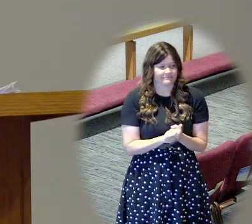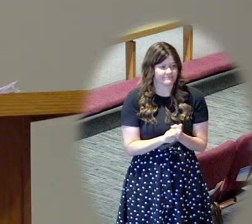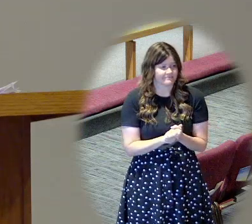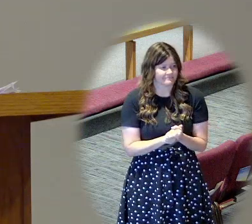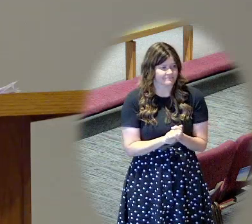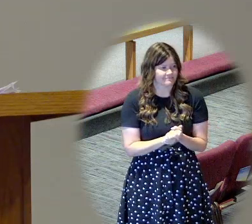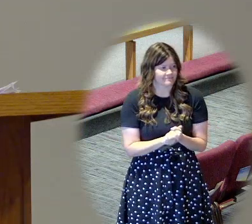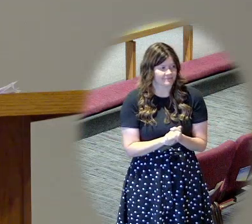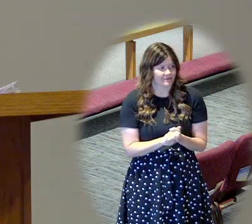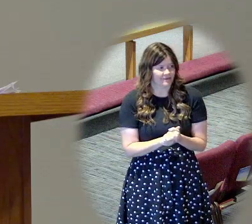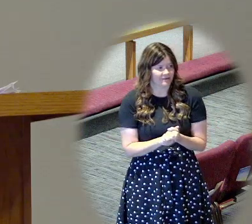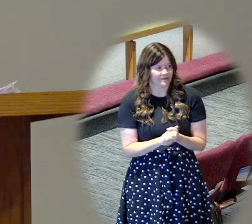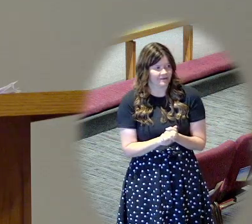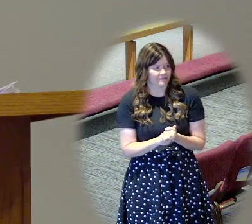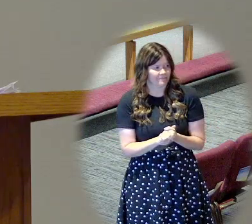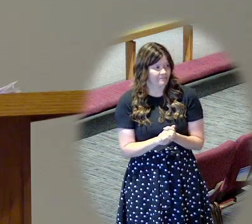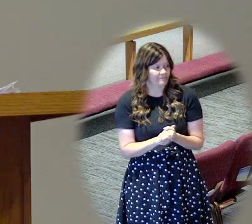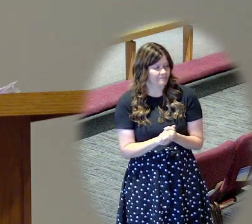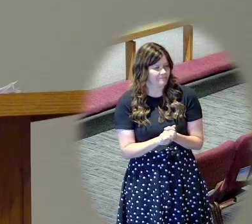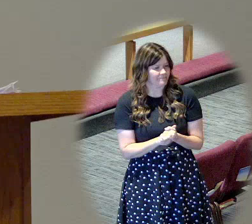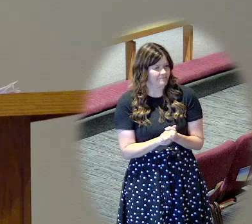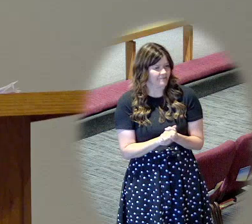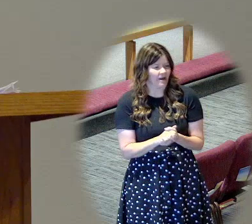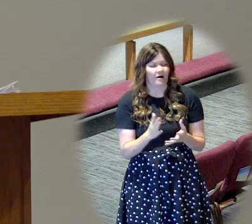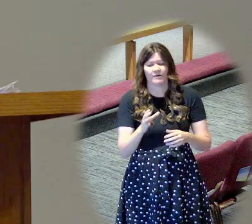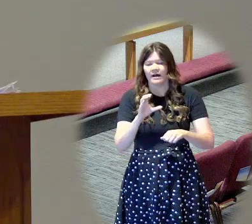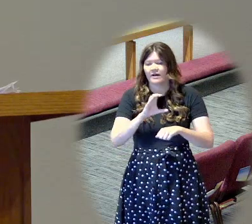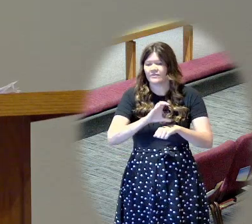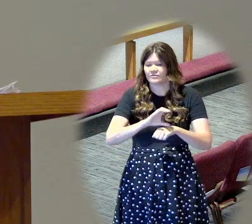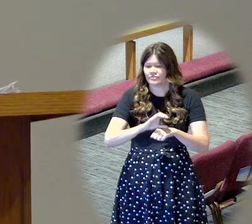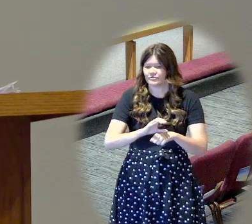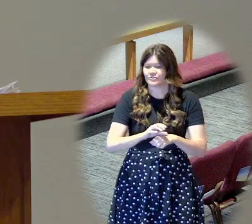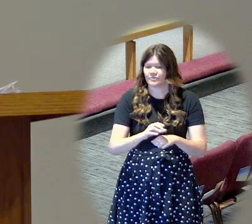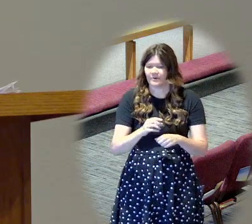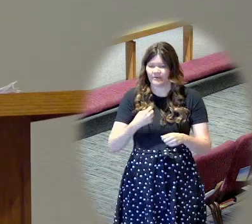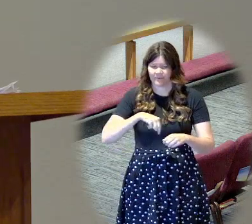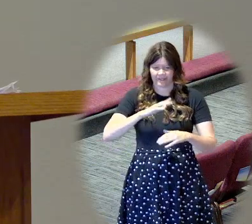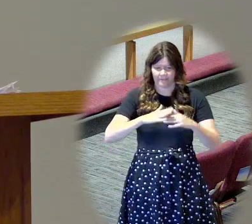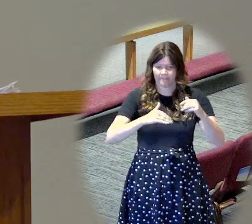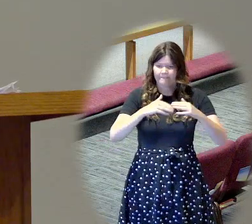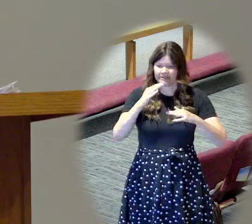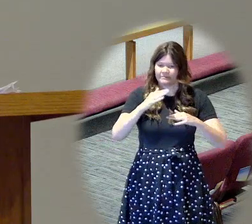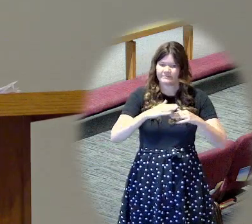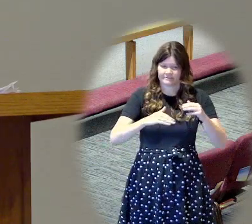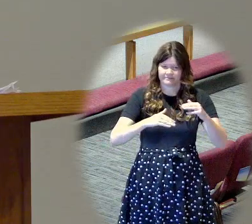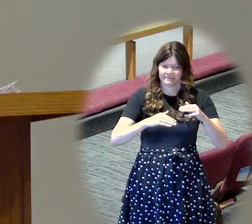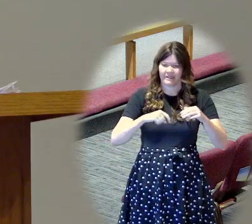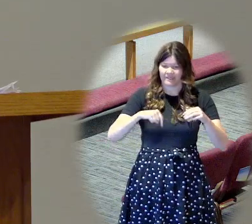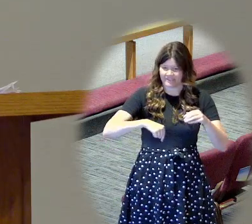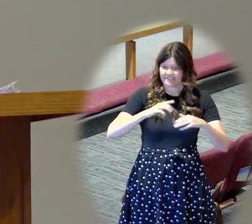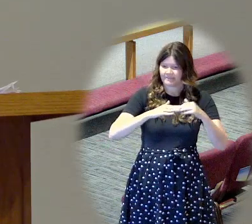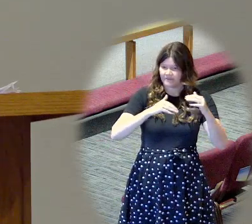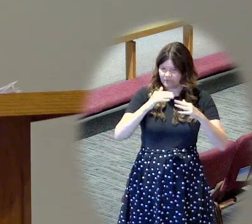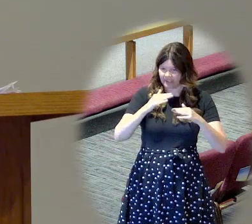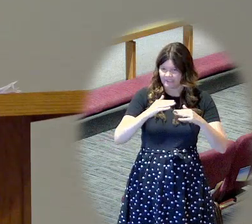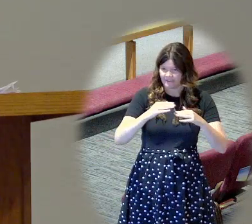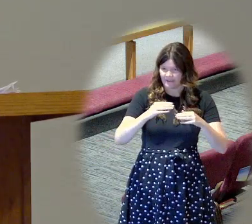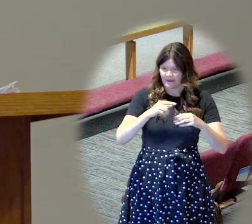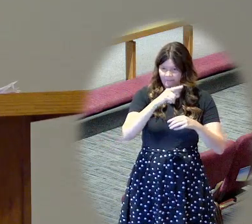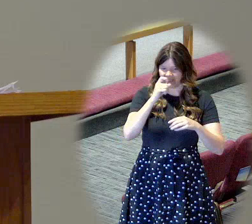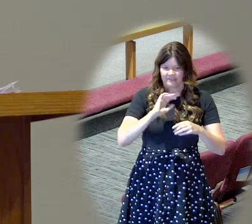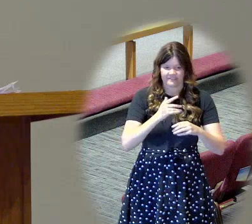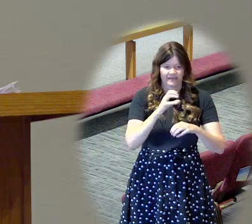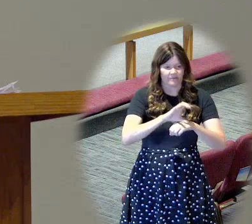When we closed on the property to buy the house. When we built this building. Because we outgrew the house.